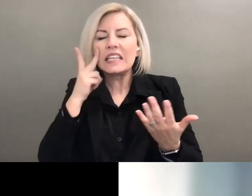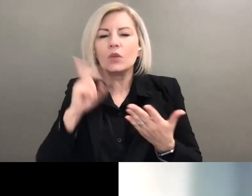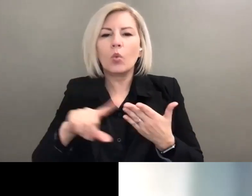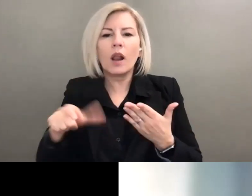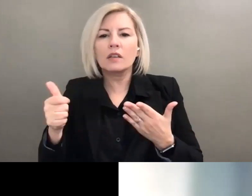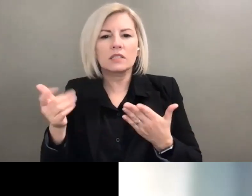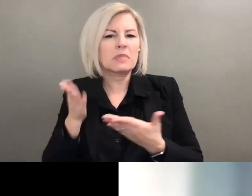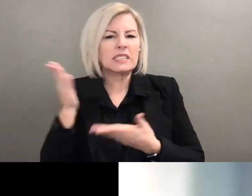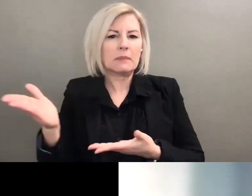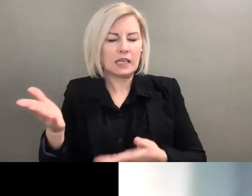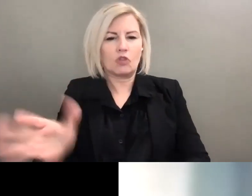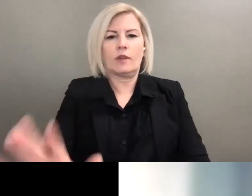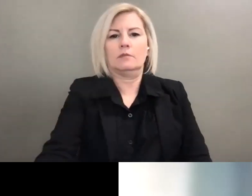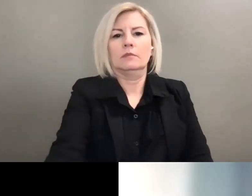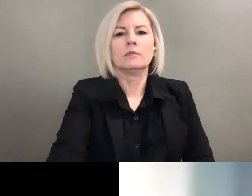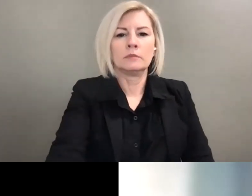submitted.